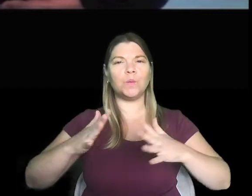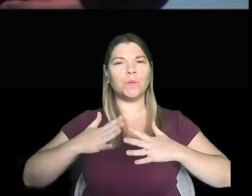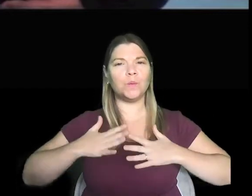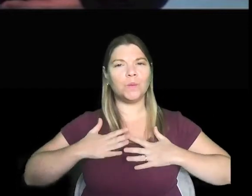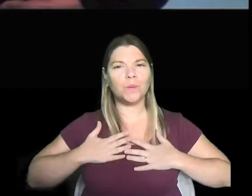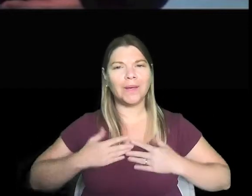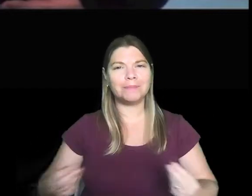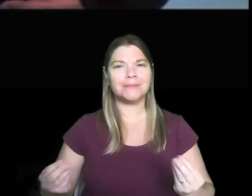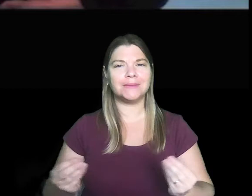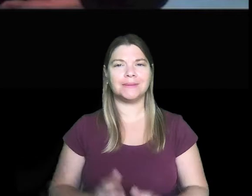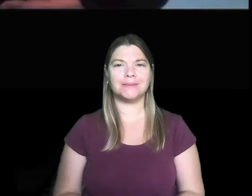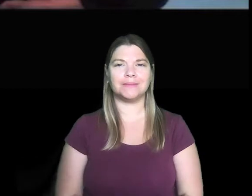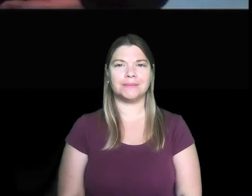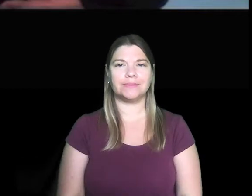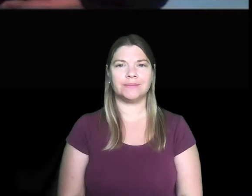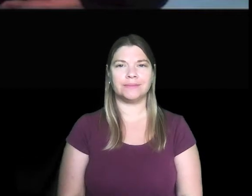on the exhale.